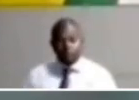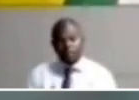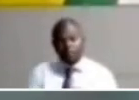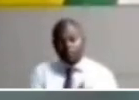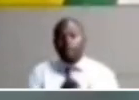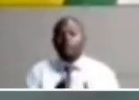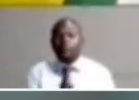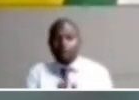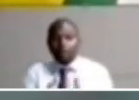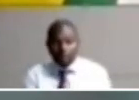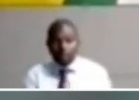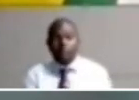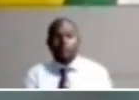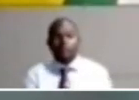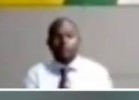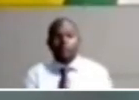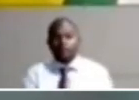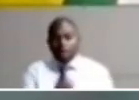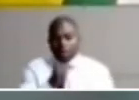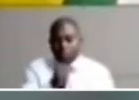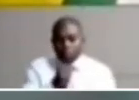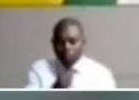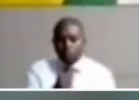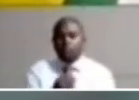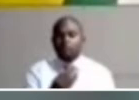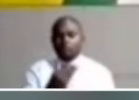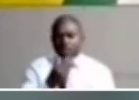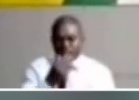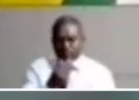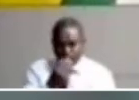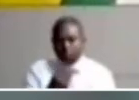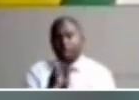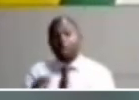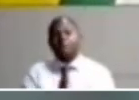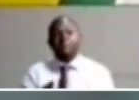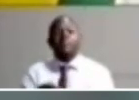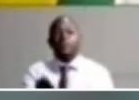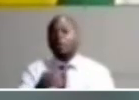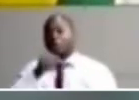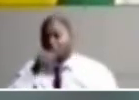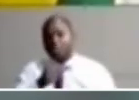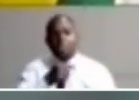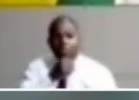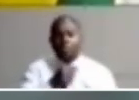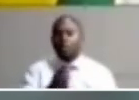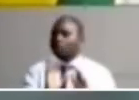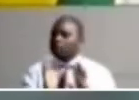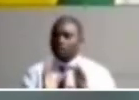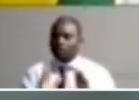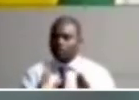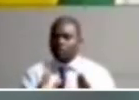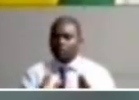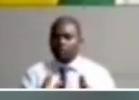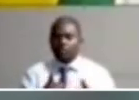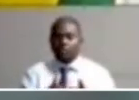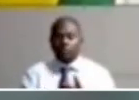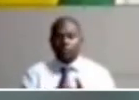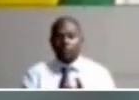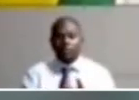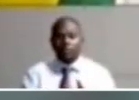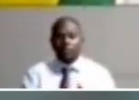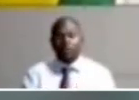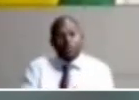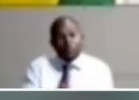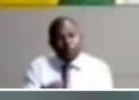at the beginning, coughing or sneezing where there are other people, number one. Number two,